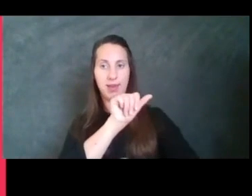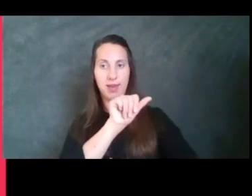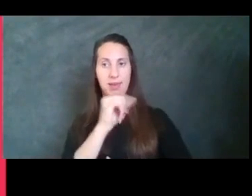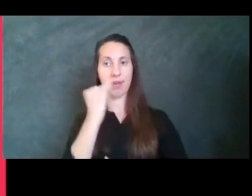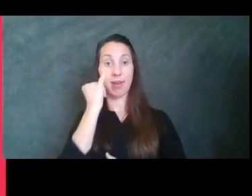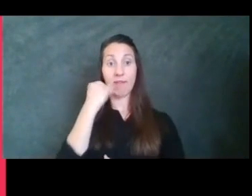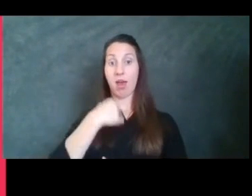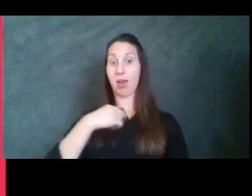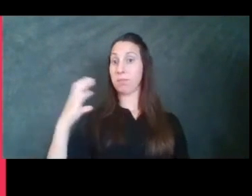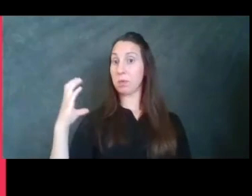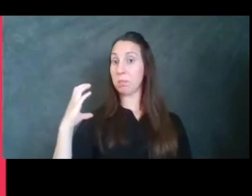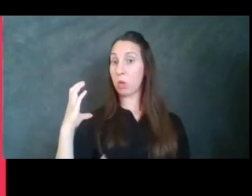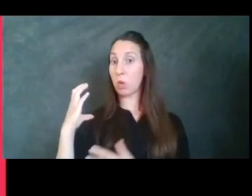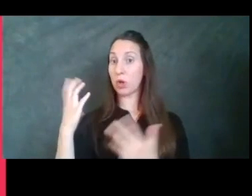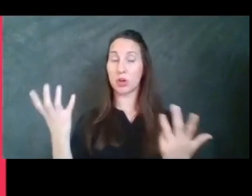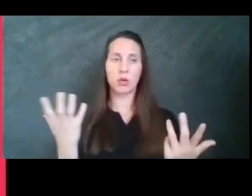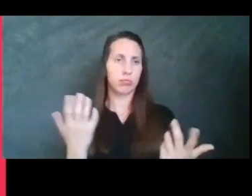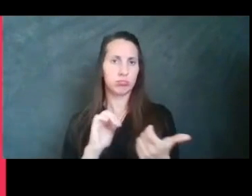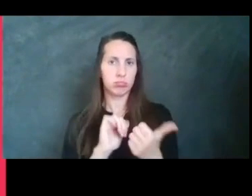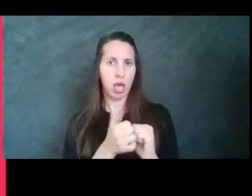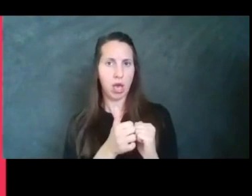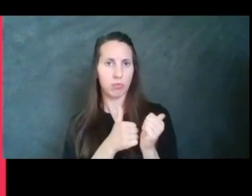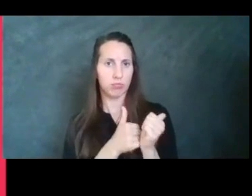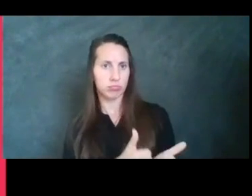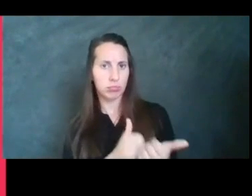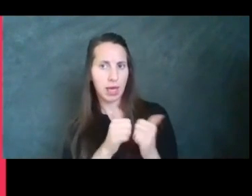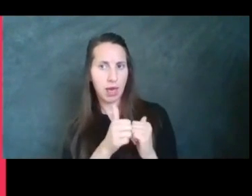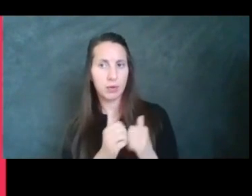So next slide.